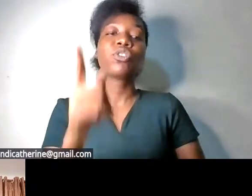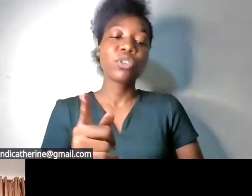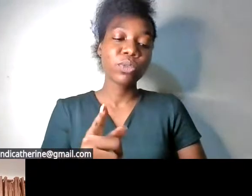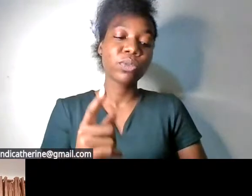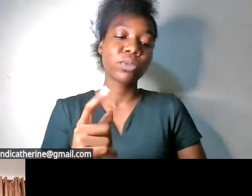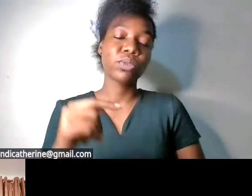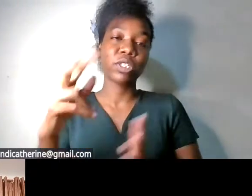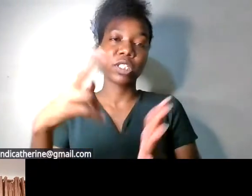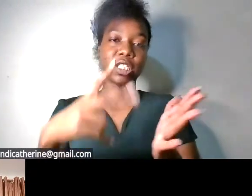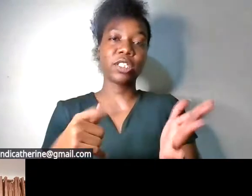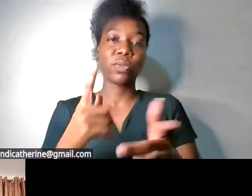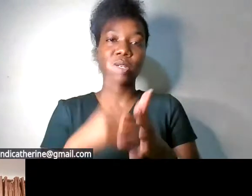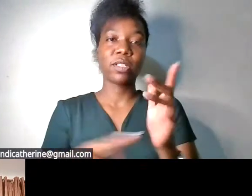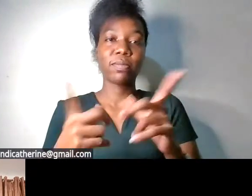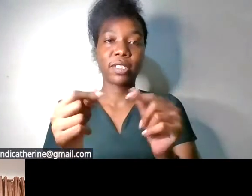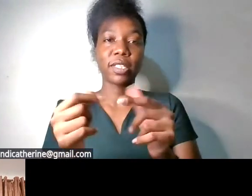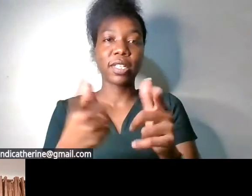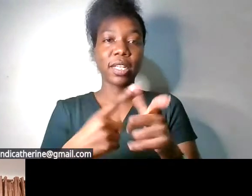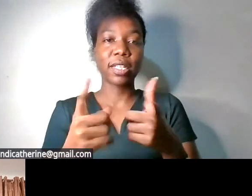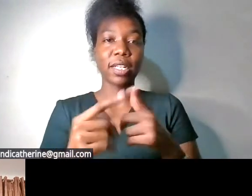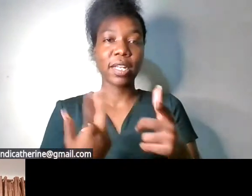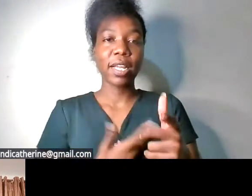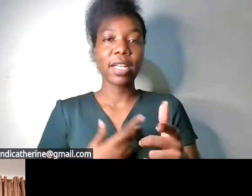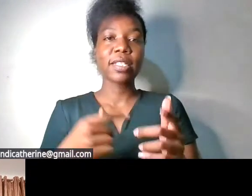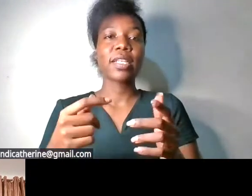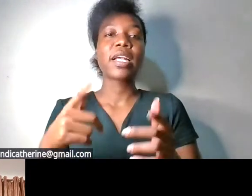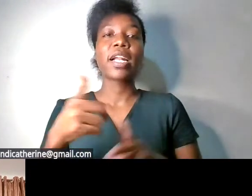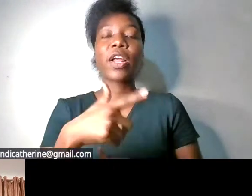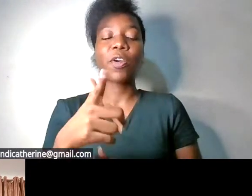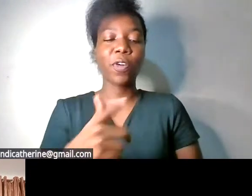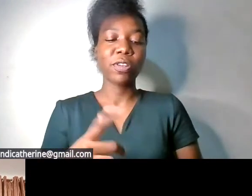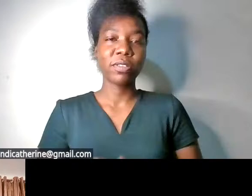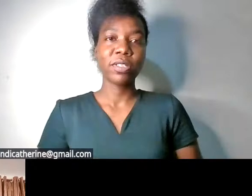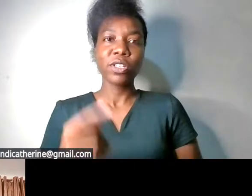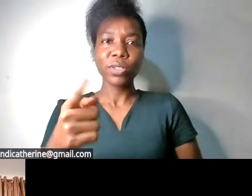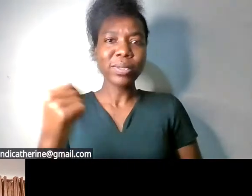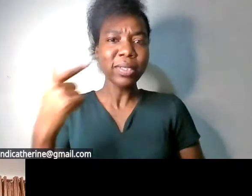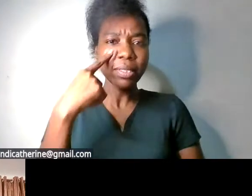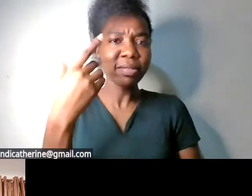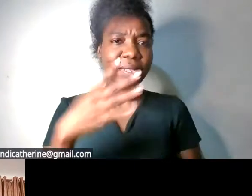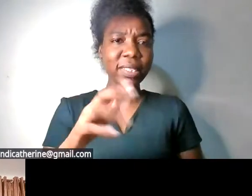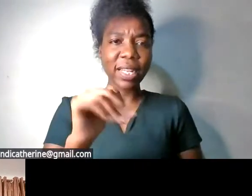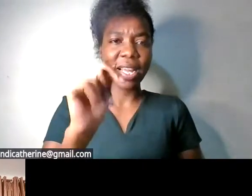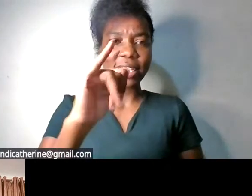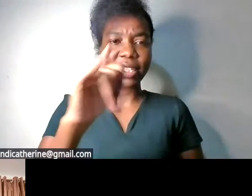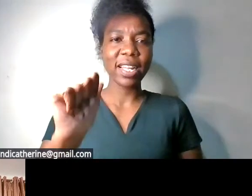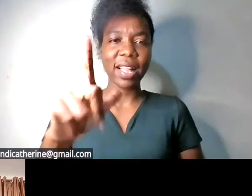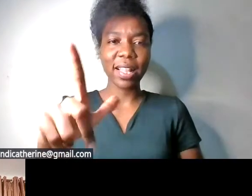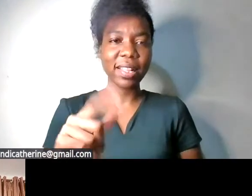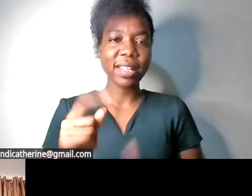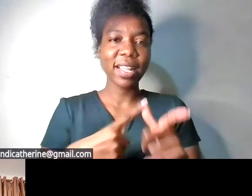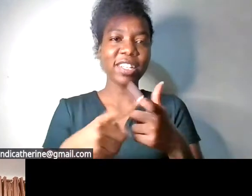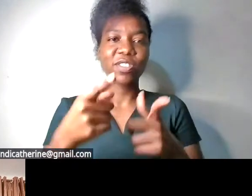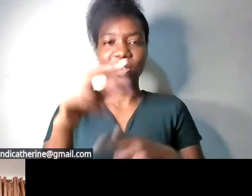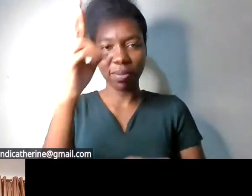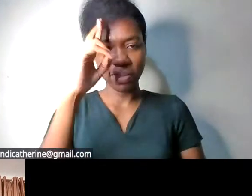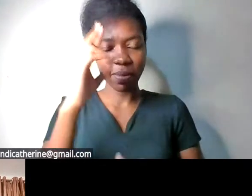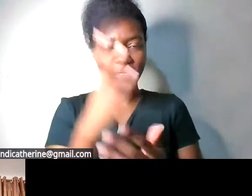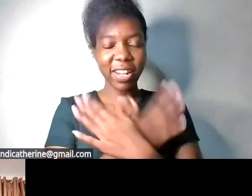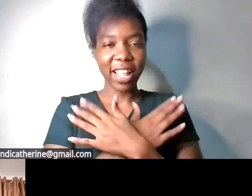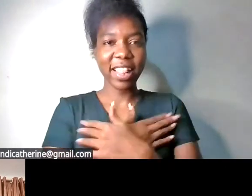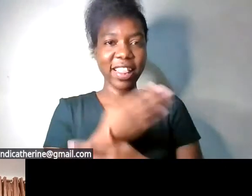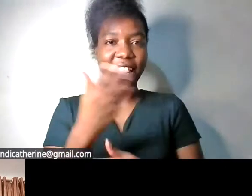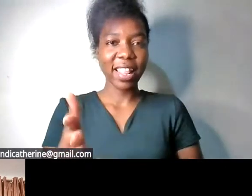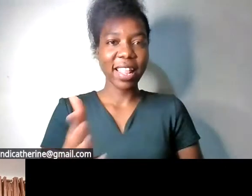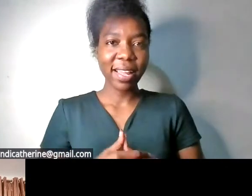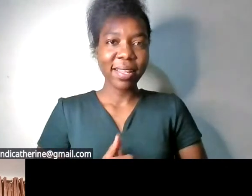Kindly. You see Ajal and you guys have remembered your friends on my screen. Can you guys remove the bromance